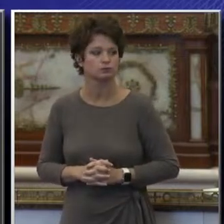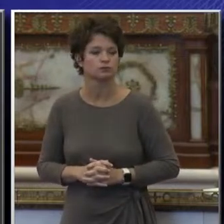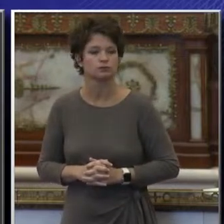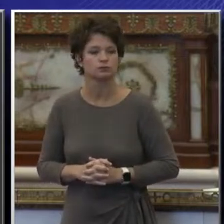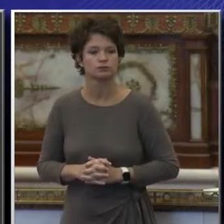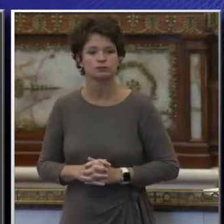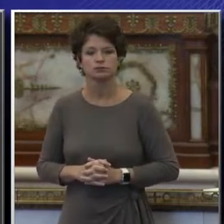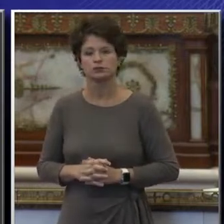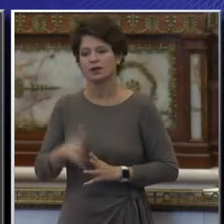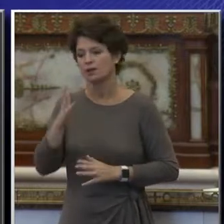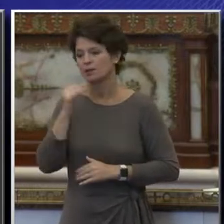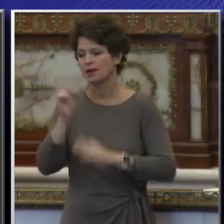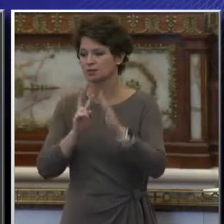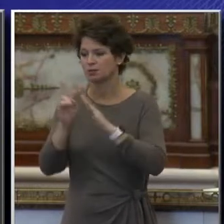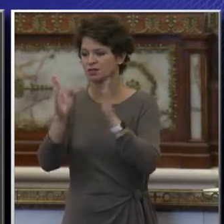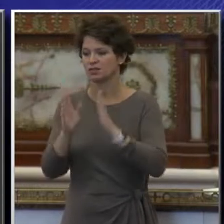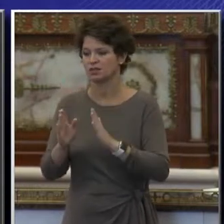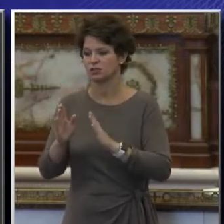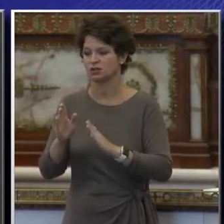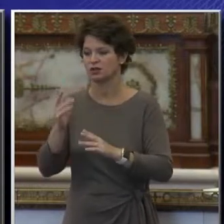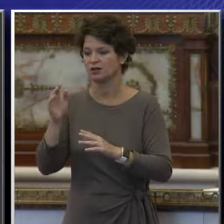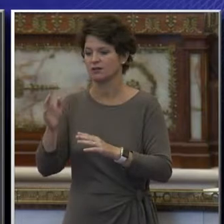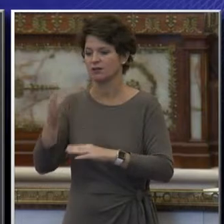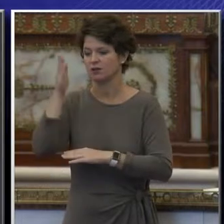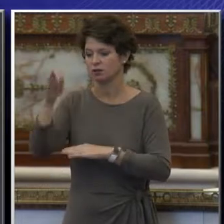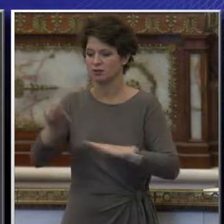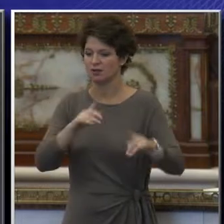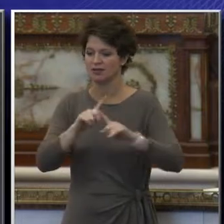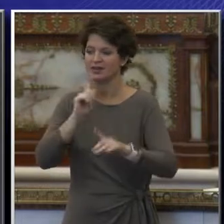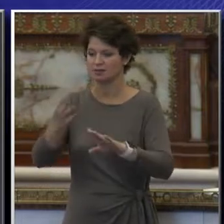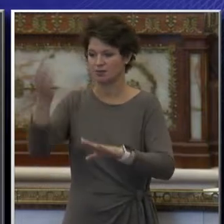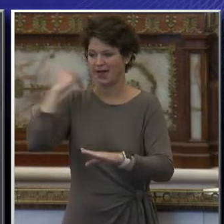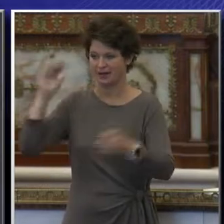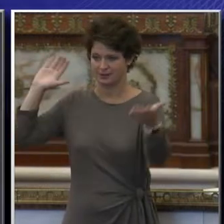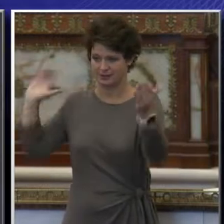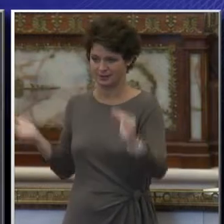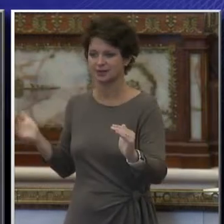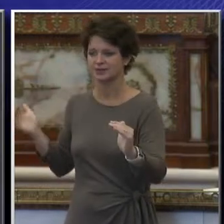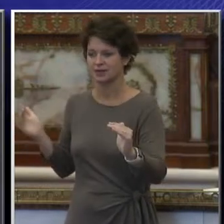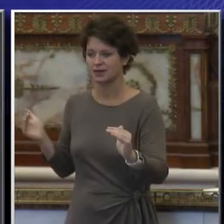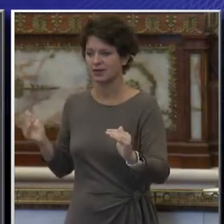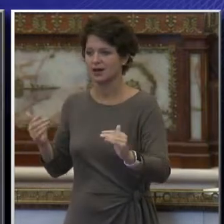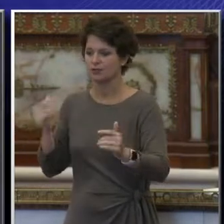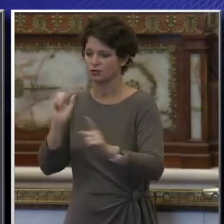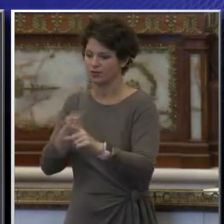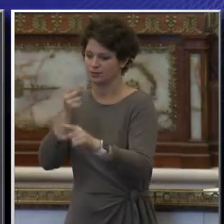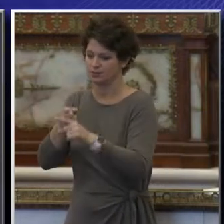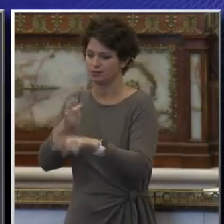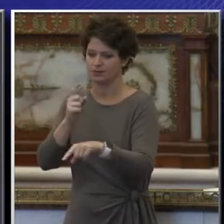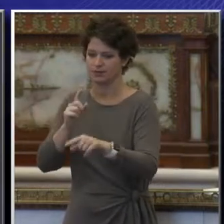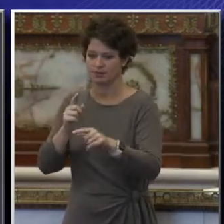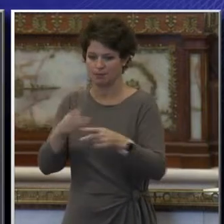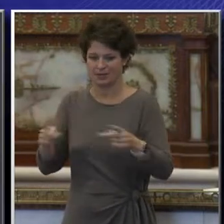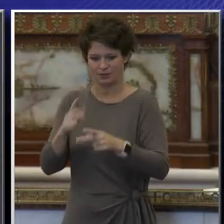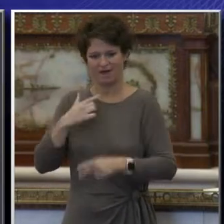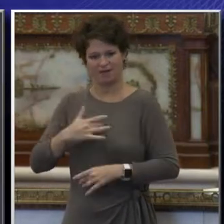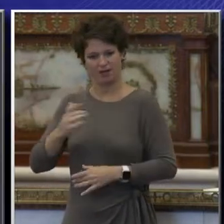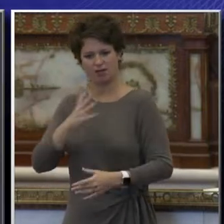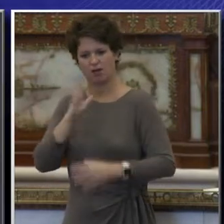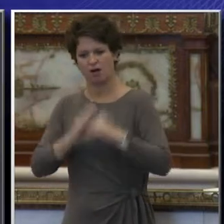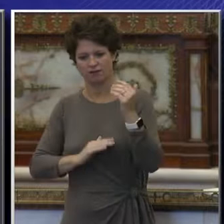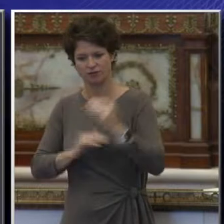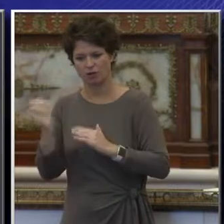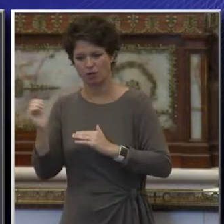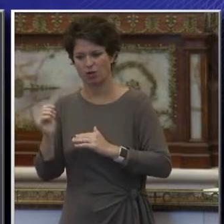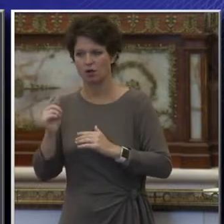The best predictor of future behavior is past behavior. I guess I'm trying to get to a place where I feel comfortable that when